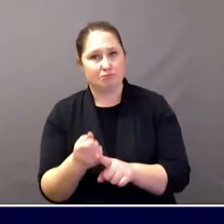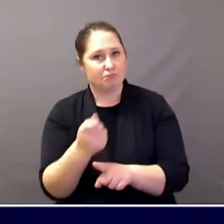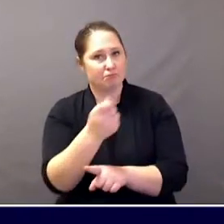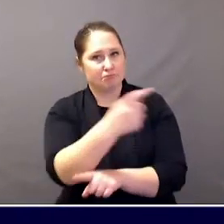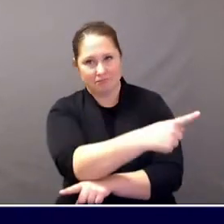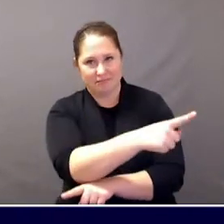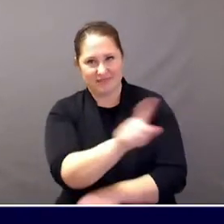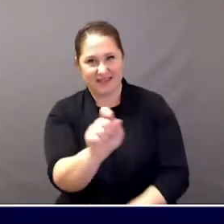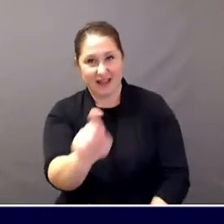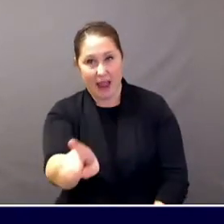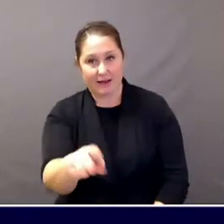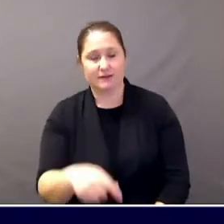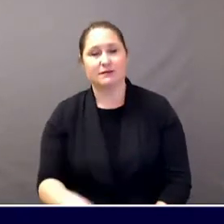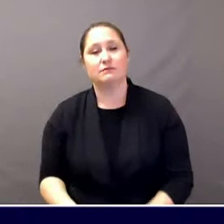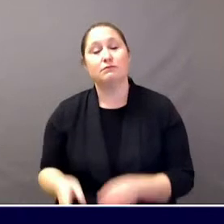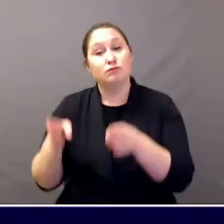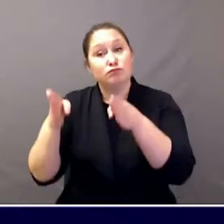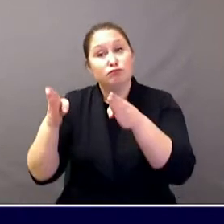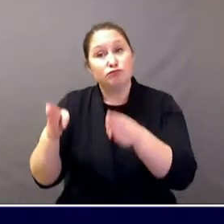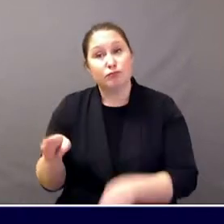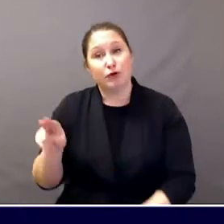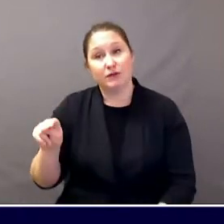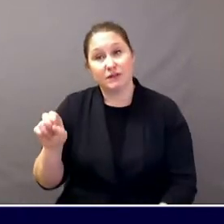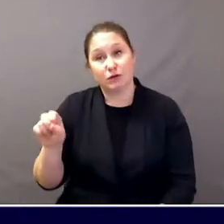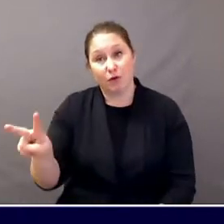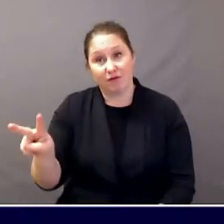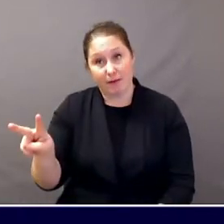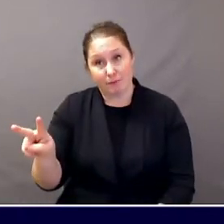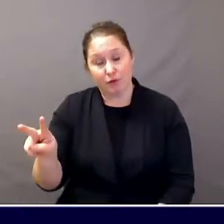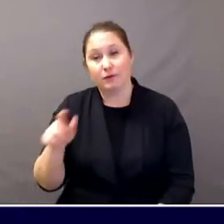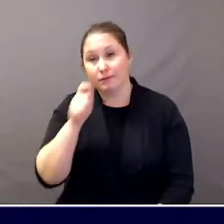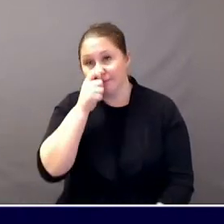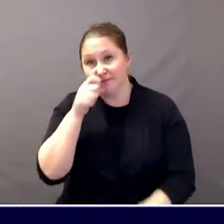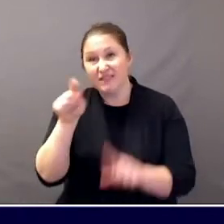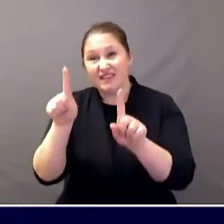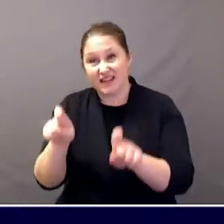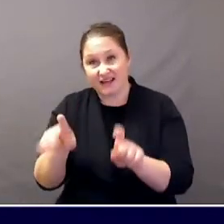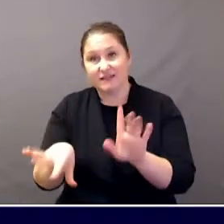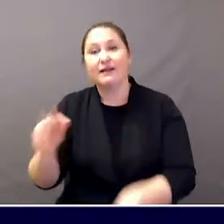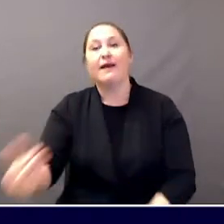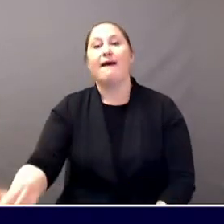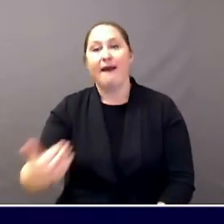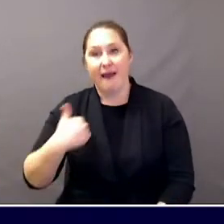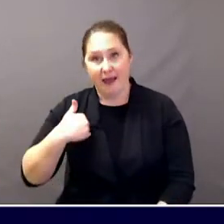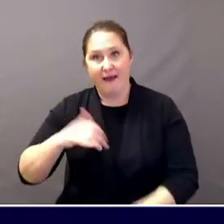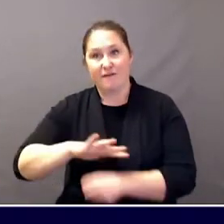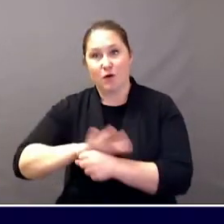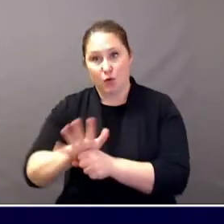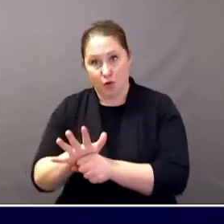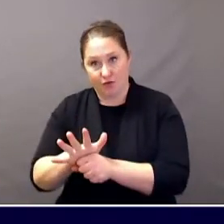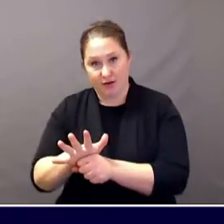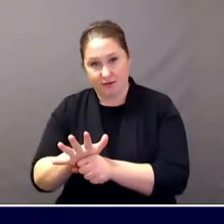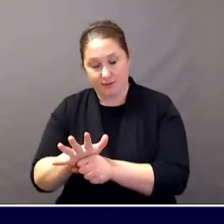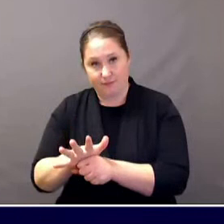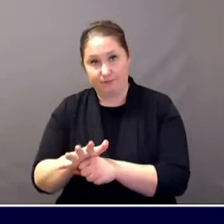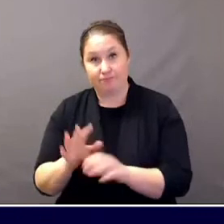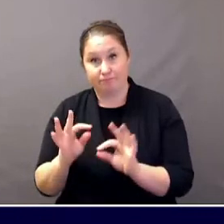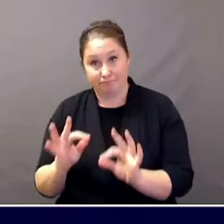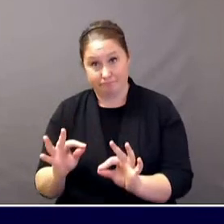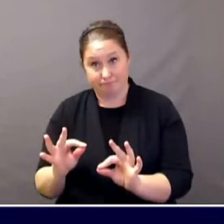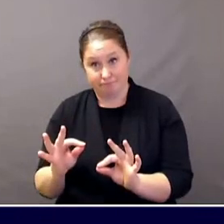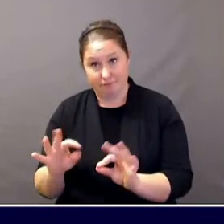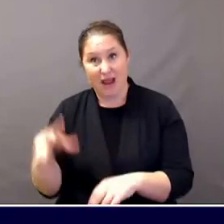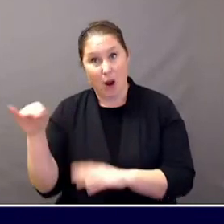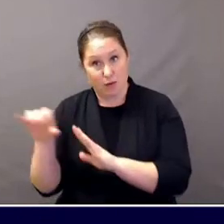at the end of November and has recovered, and they're asking if they need to do the 10-day quarantine when they return to the state, and if there's